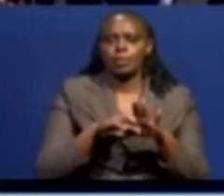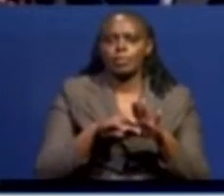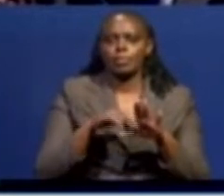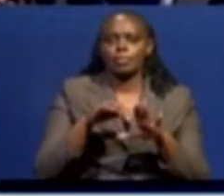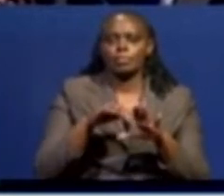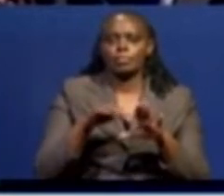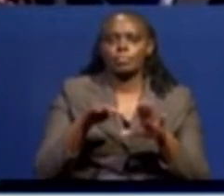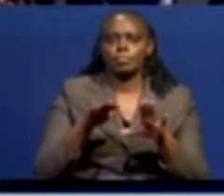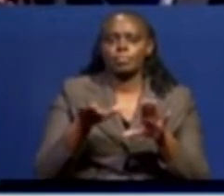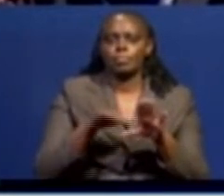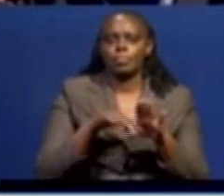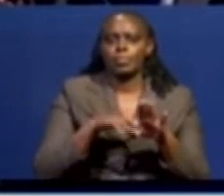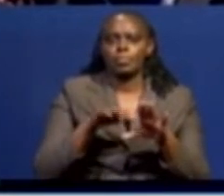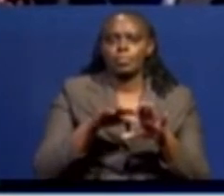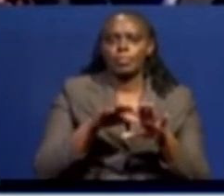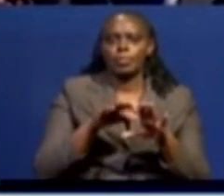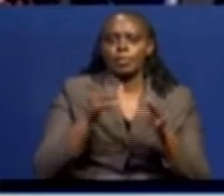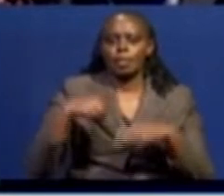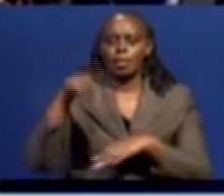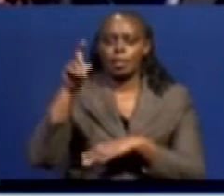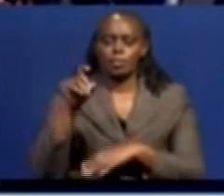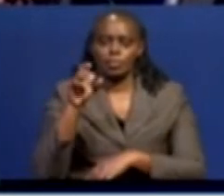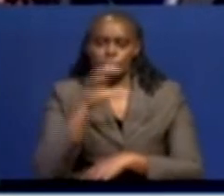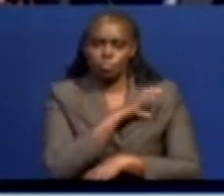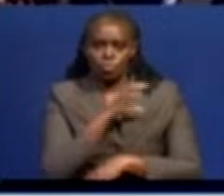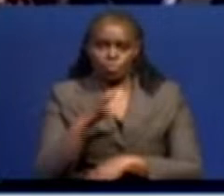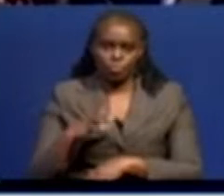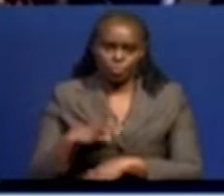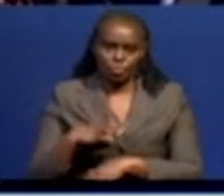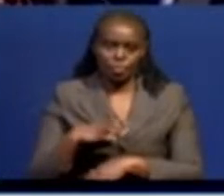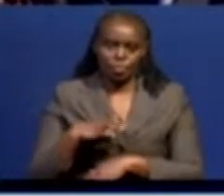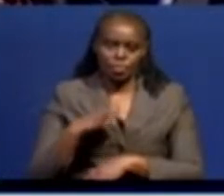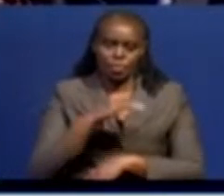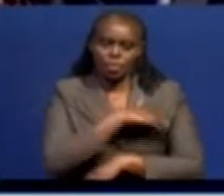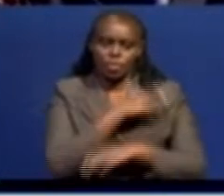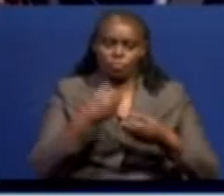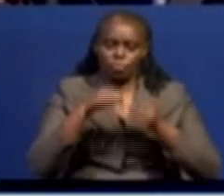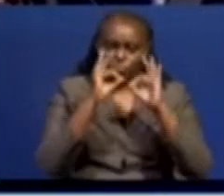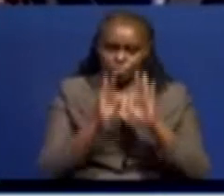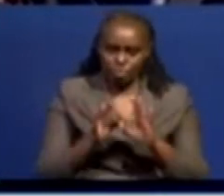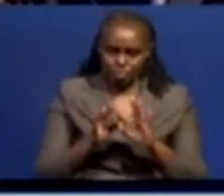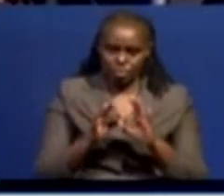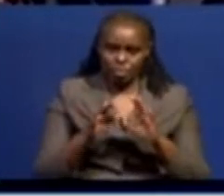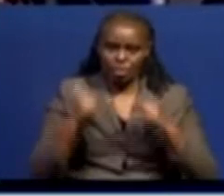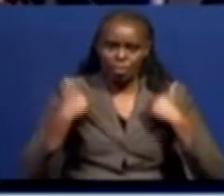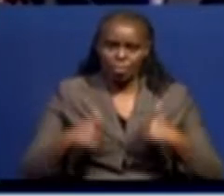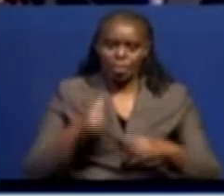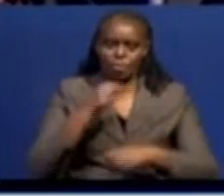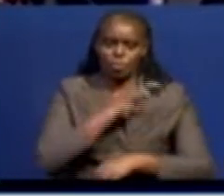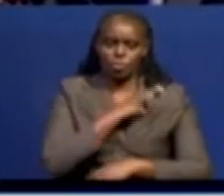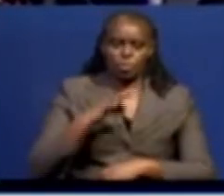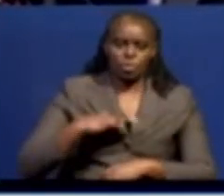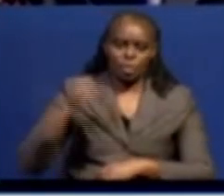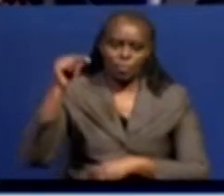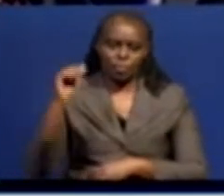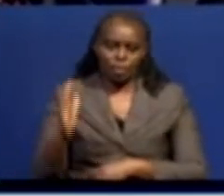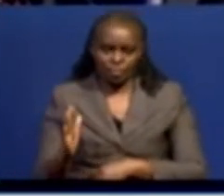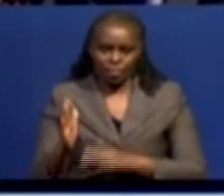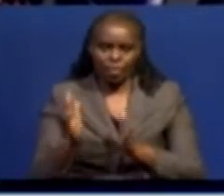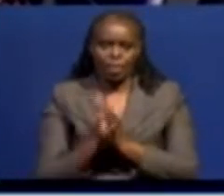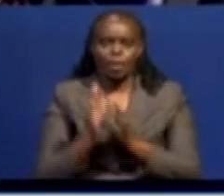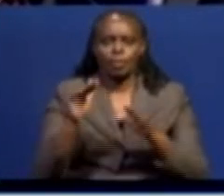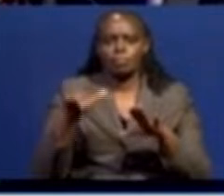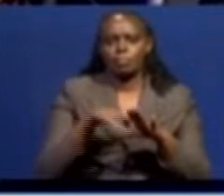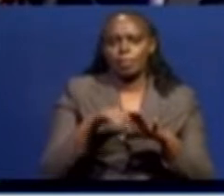of county executive committee, chief officer, personal staff of the